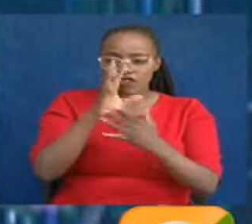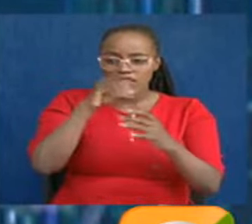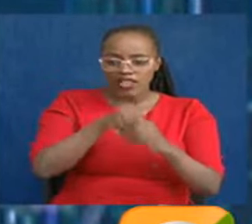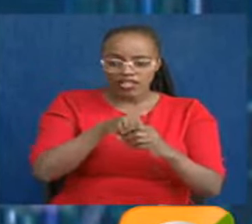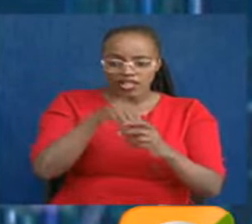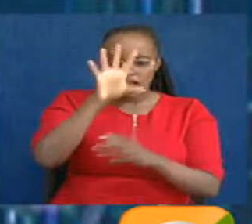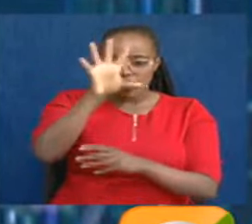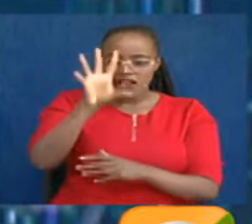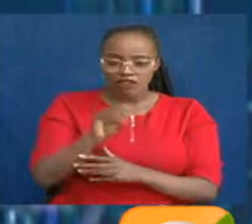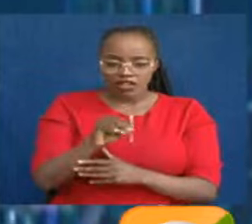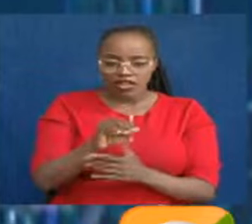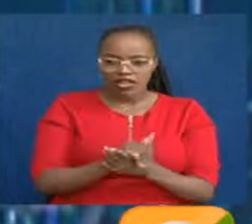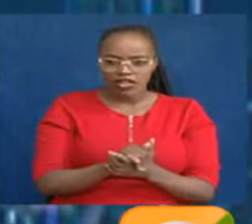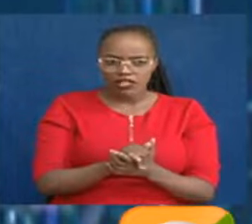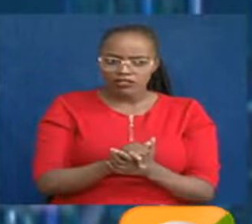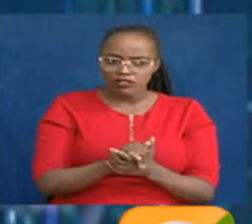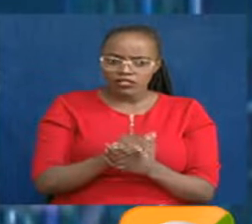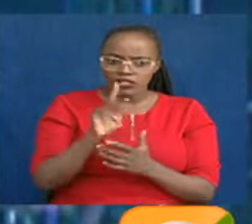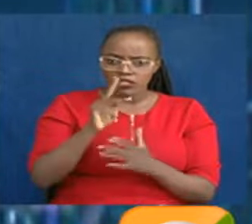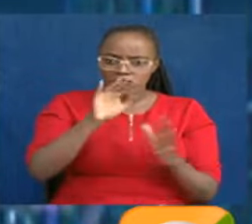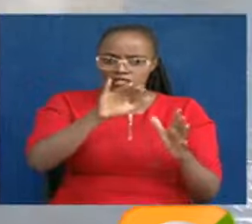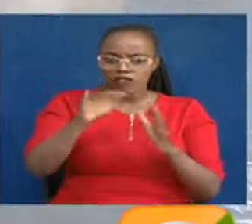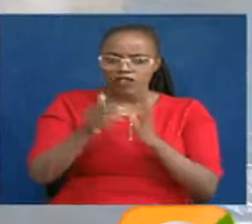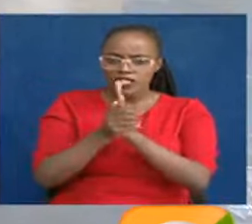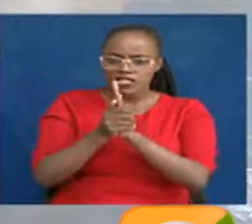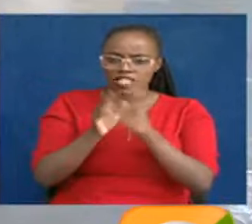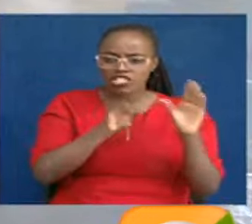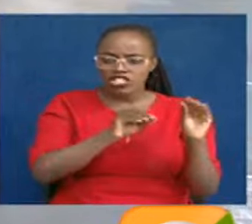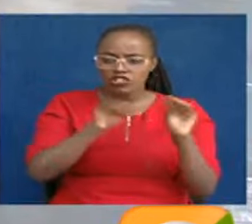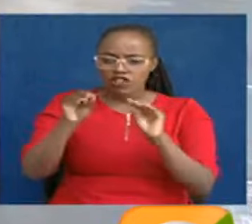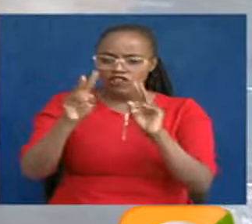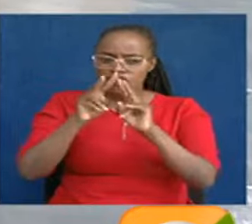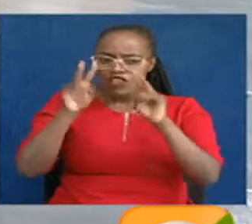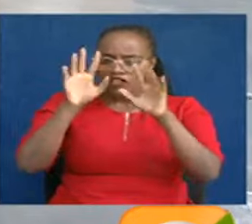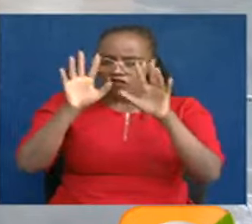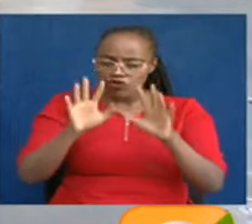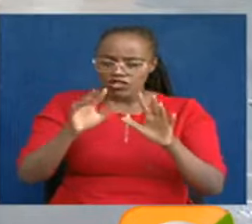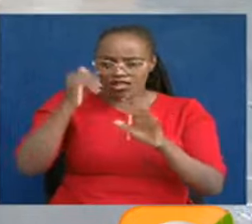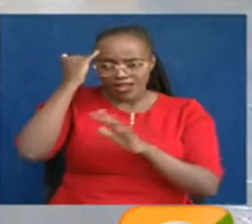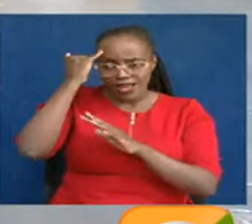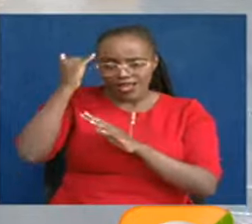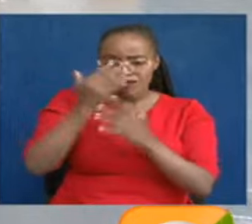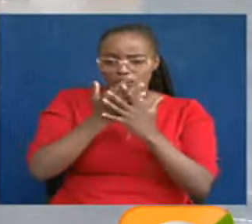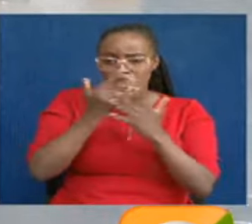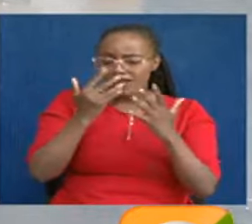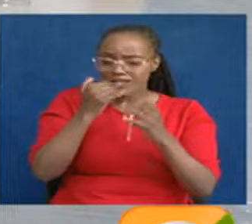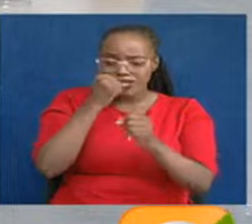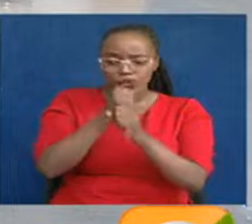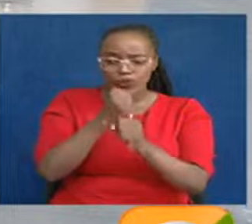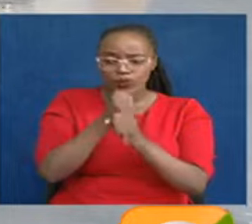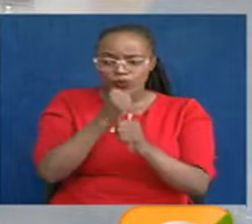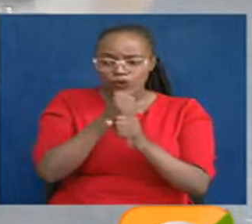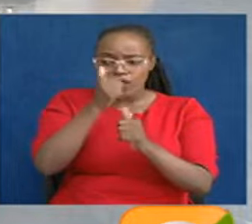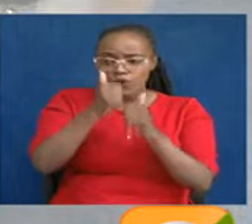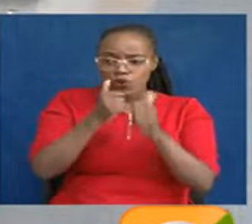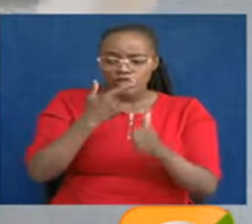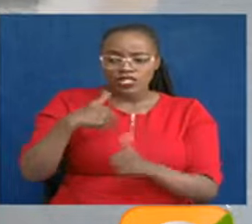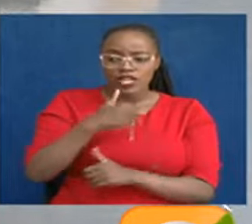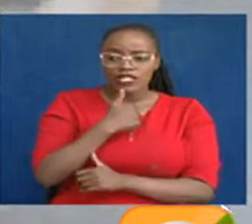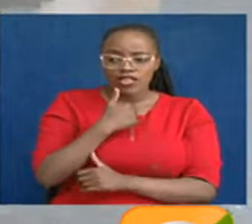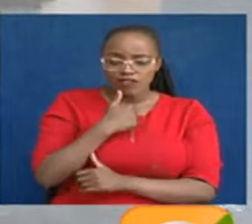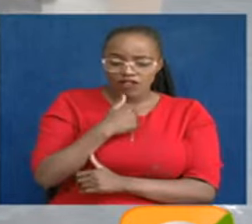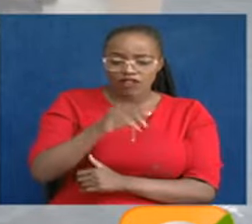development. Yeah. Skills transfer is, you know, an important aspect of any dealings that we would have. Engineer